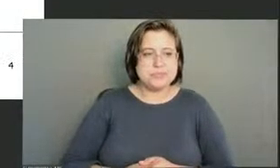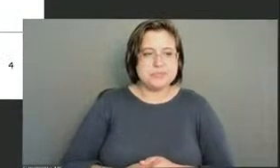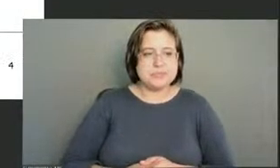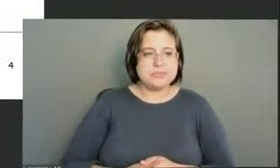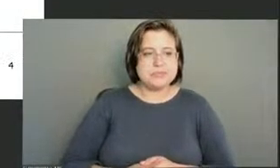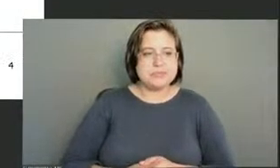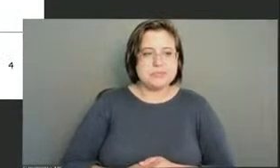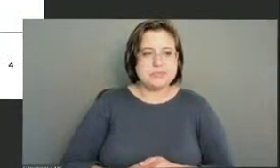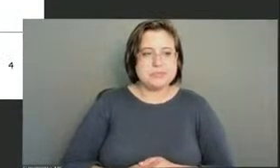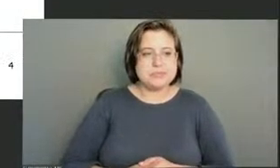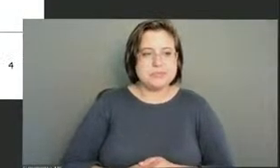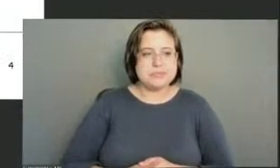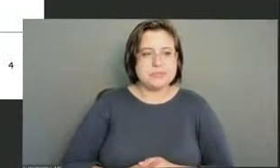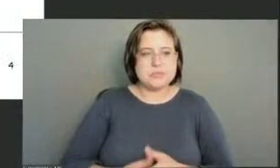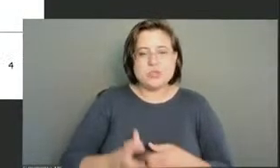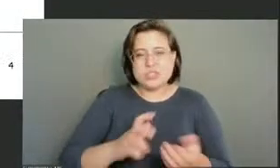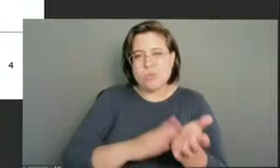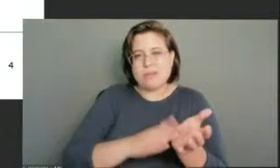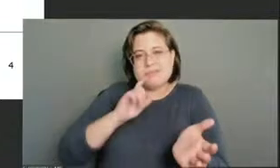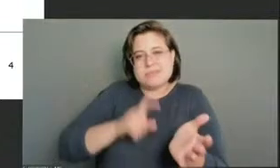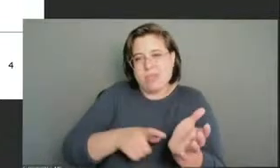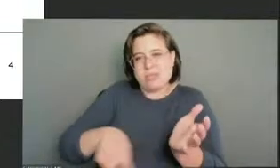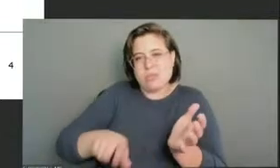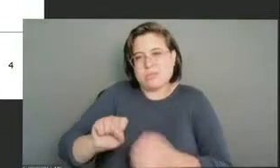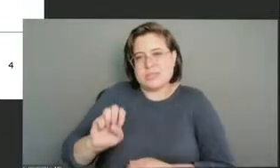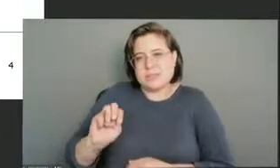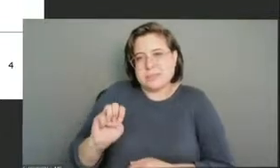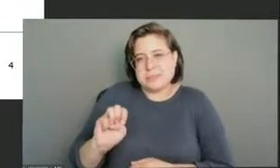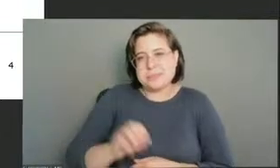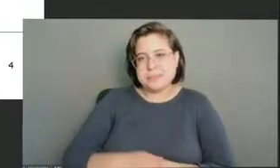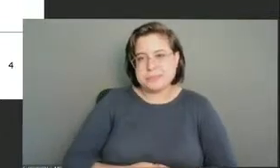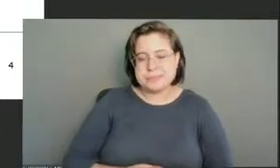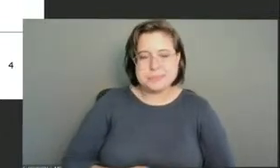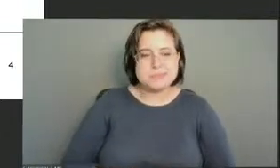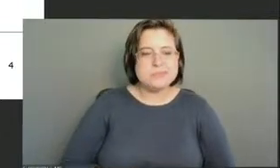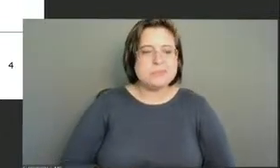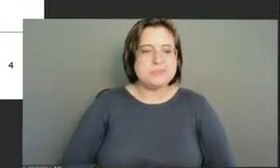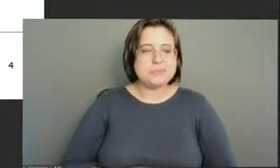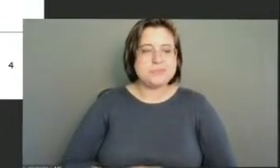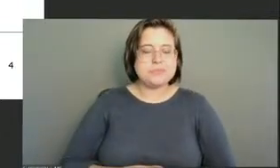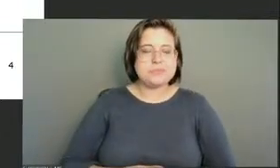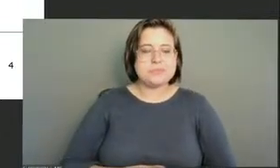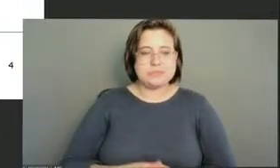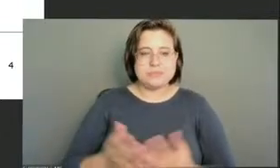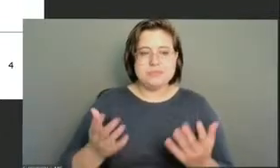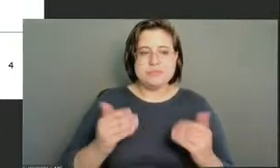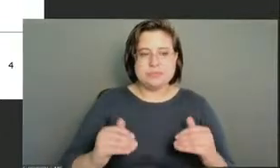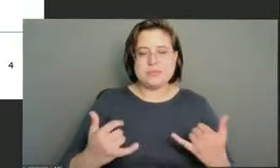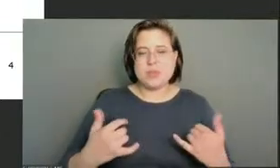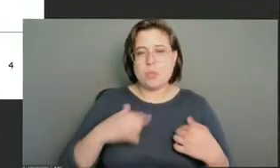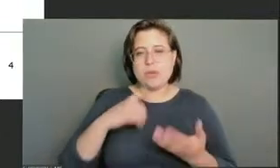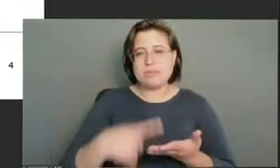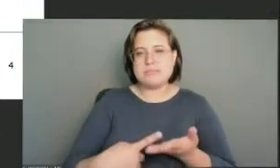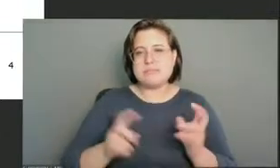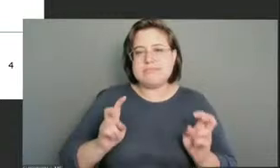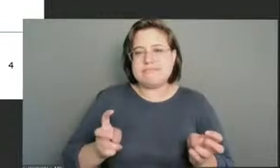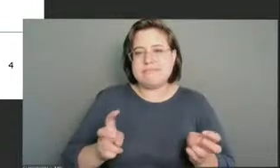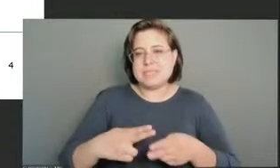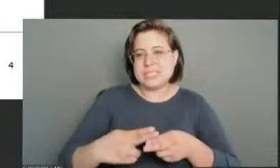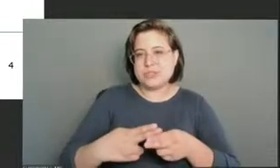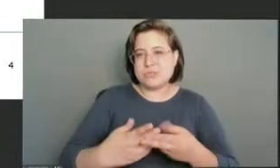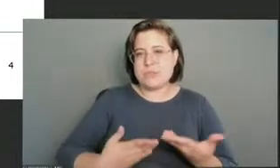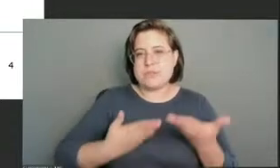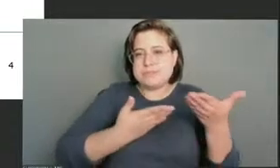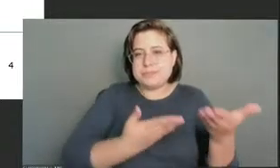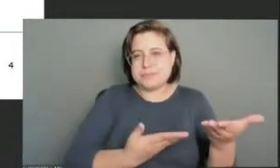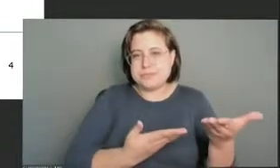the subject matter experts. And then with that, I'll move forward to highlight the themes of the interim recommendations that came